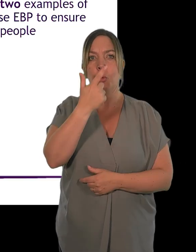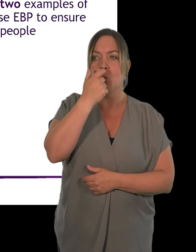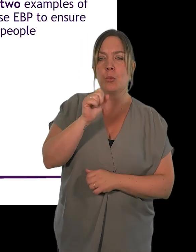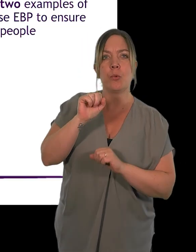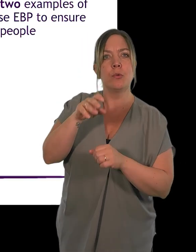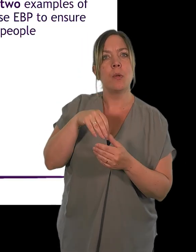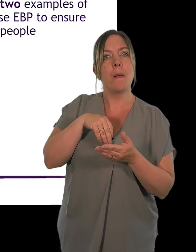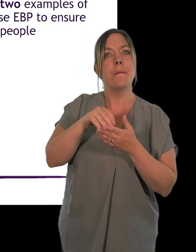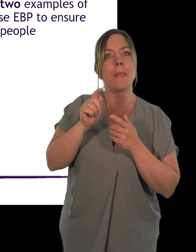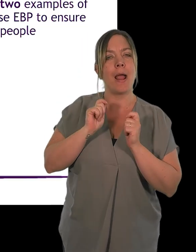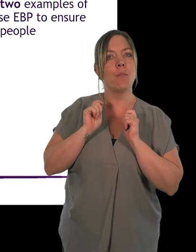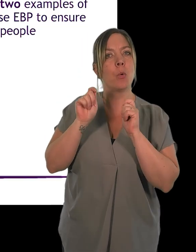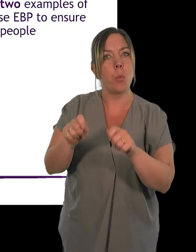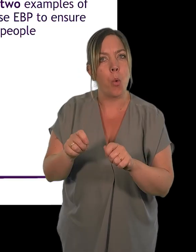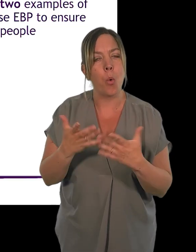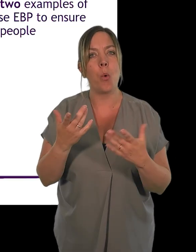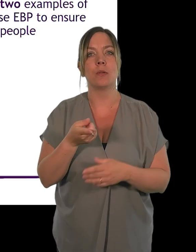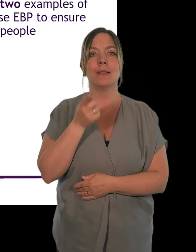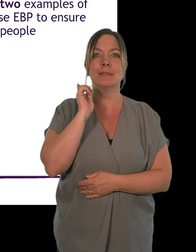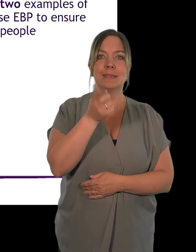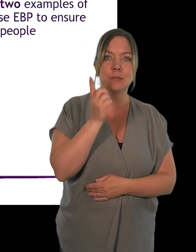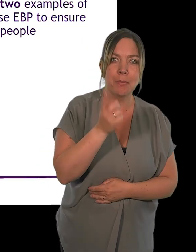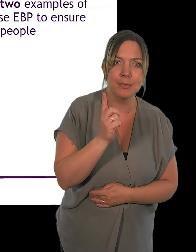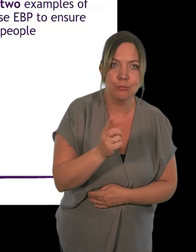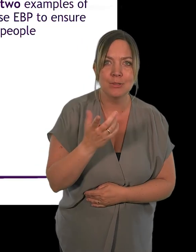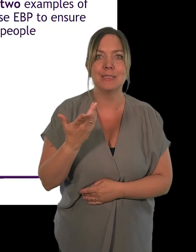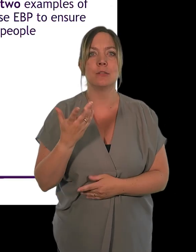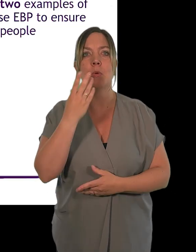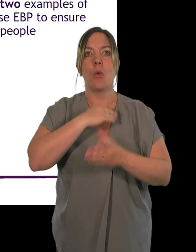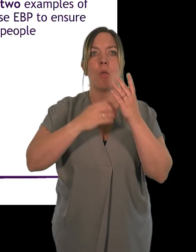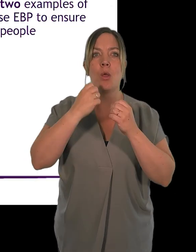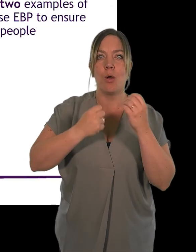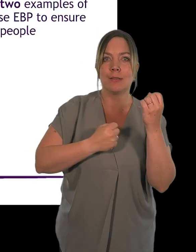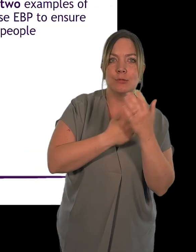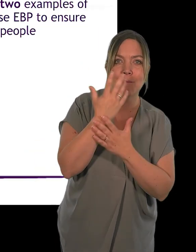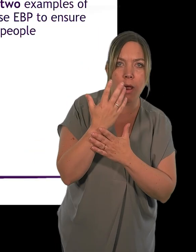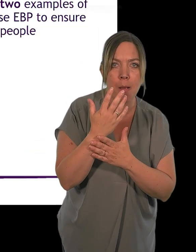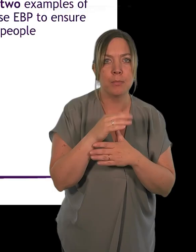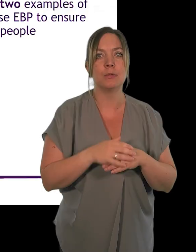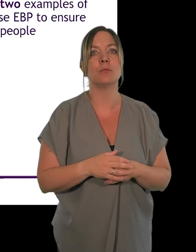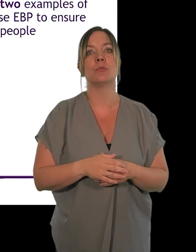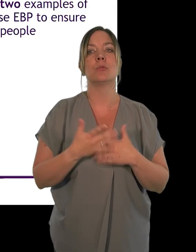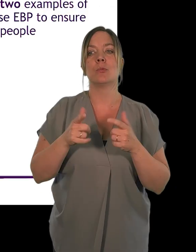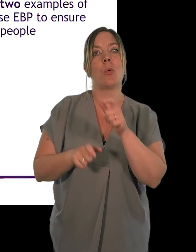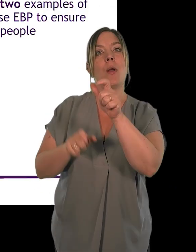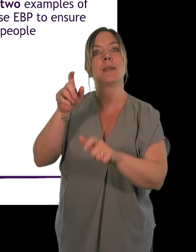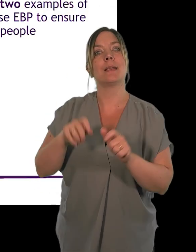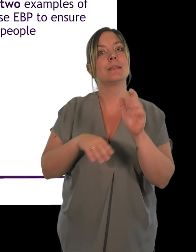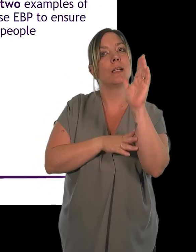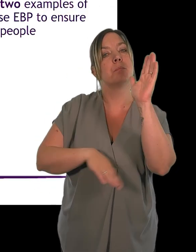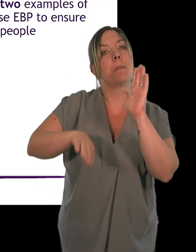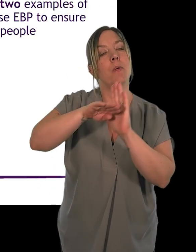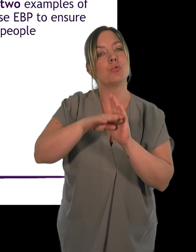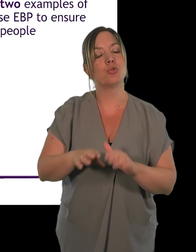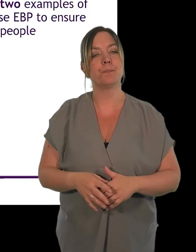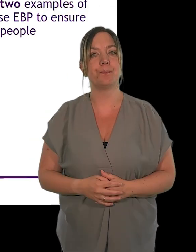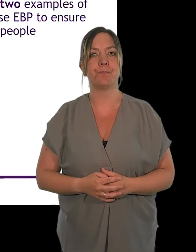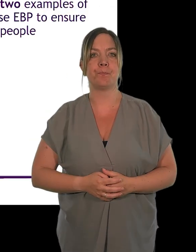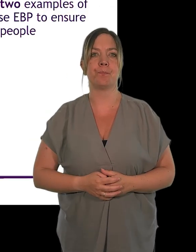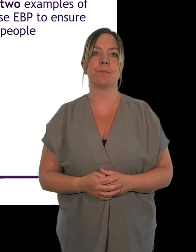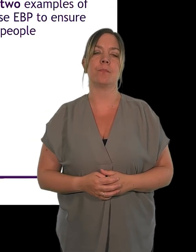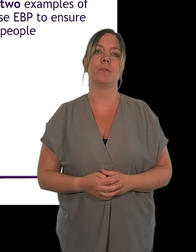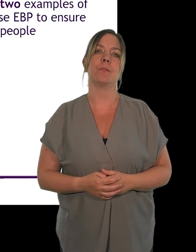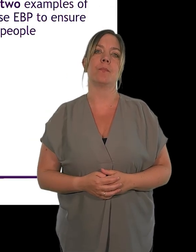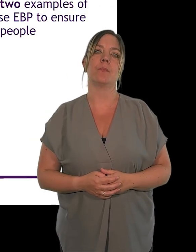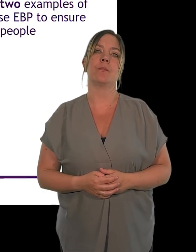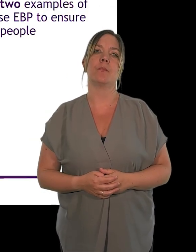area could be pay and reward, disciplinaries, learning development, and promotion